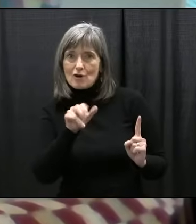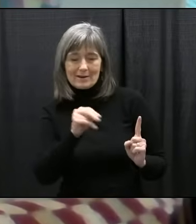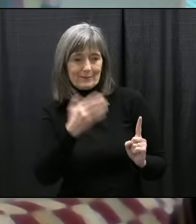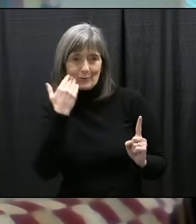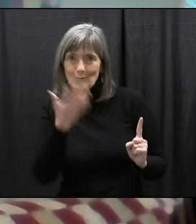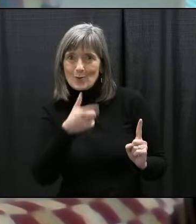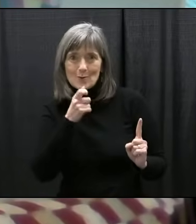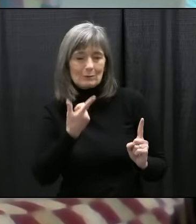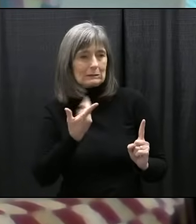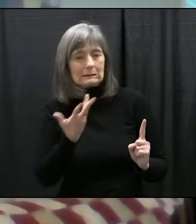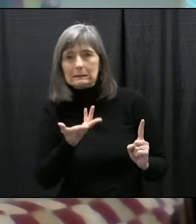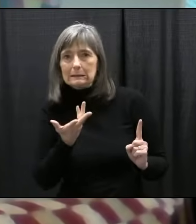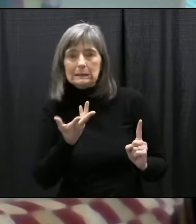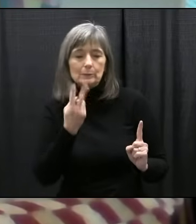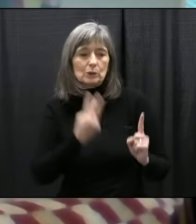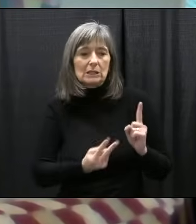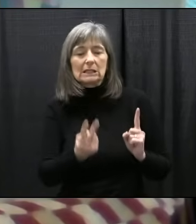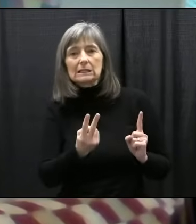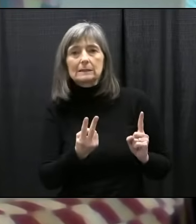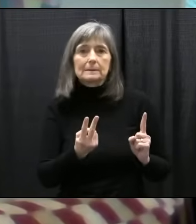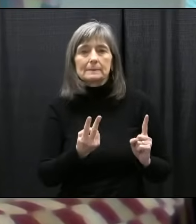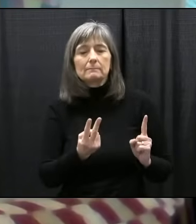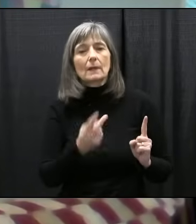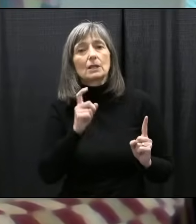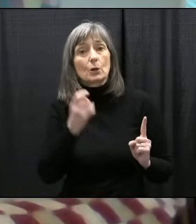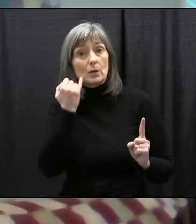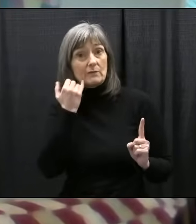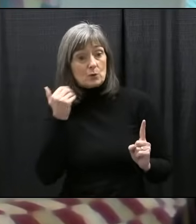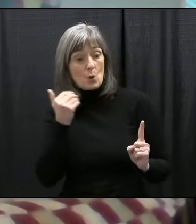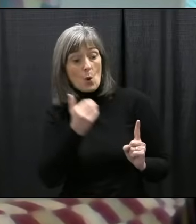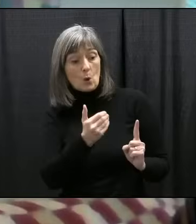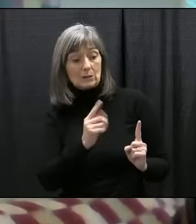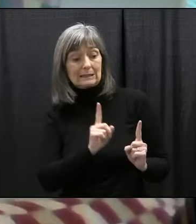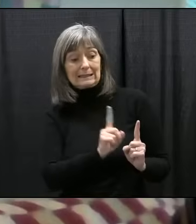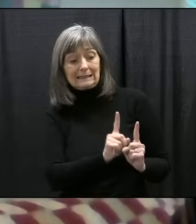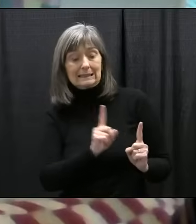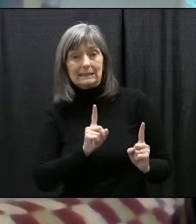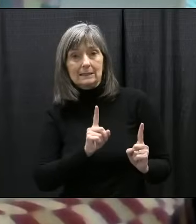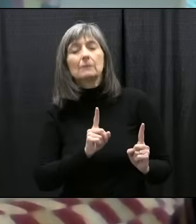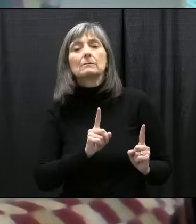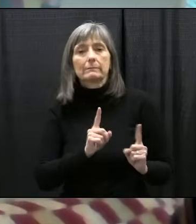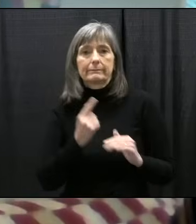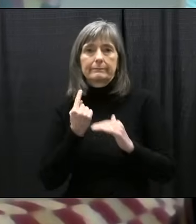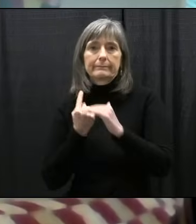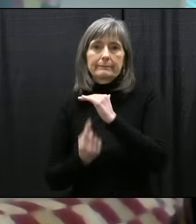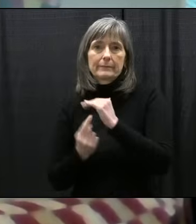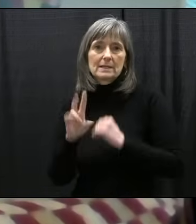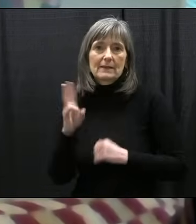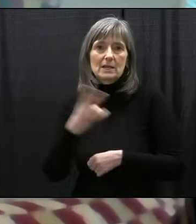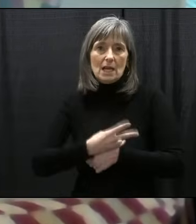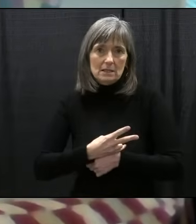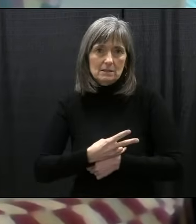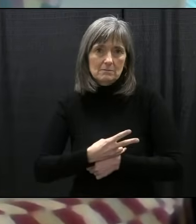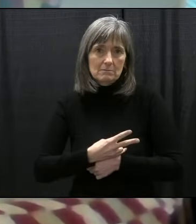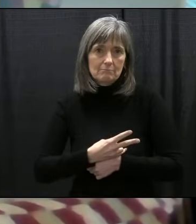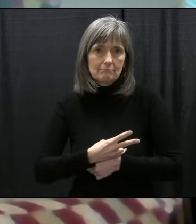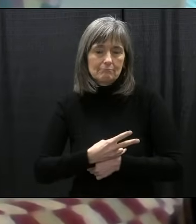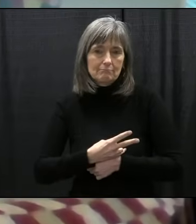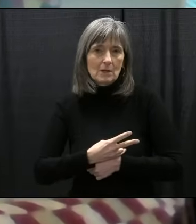variant. When we are confident that we are in a better place, we will revert back to our regular guidance for case and contact